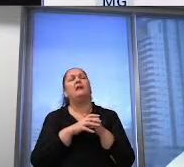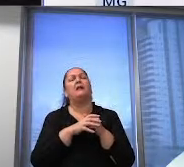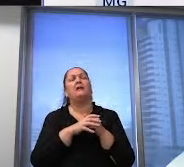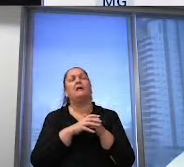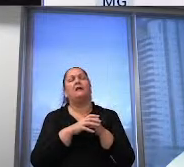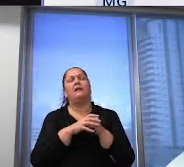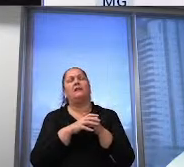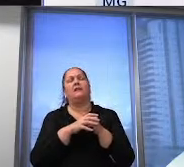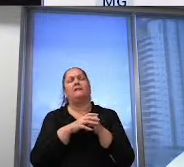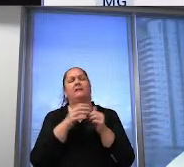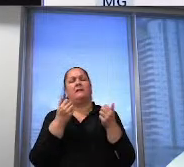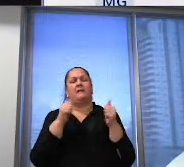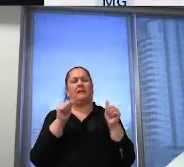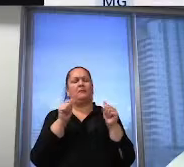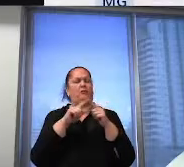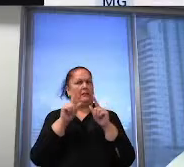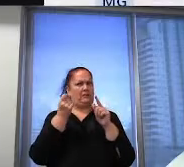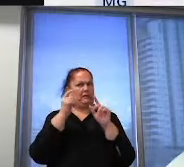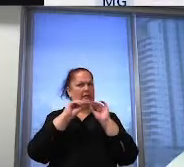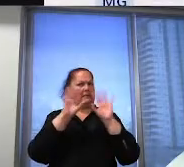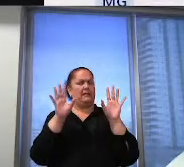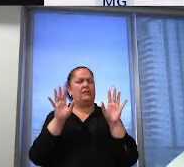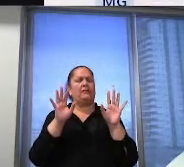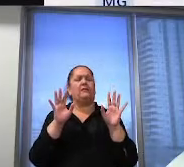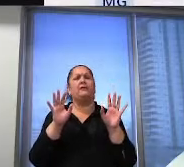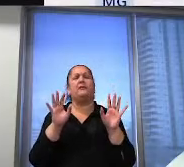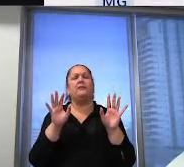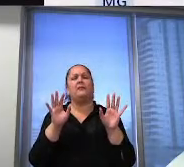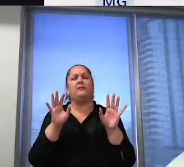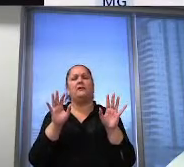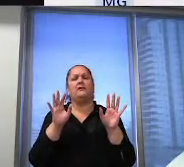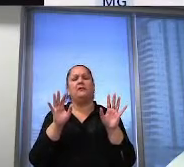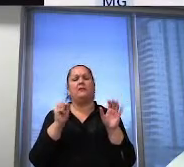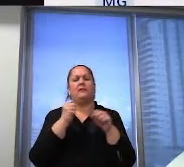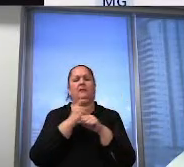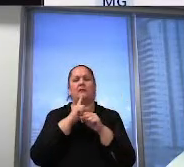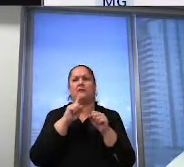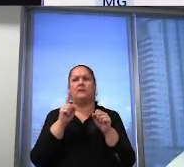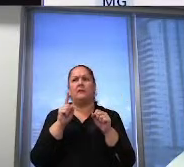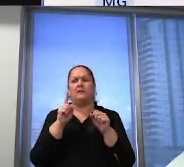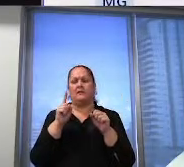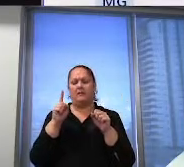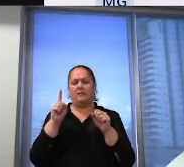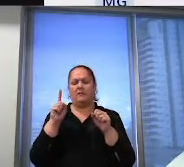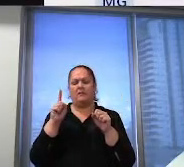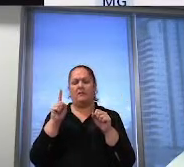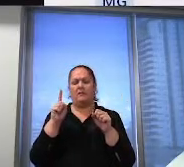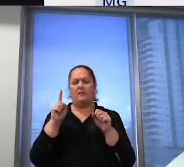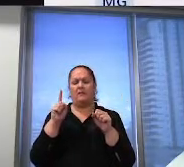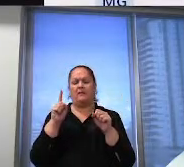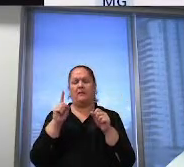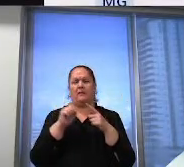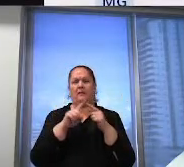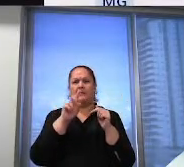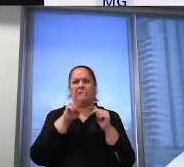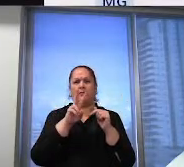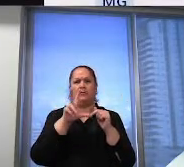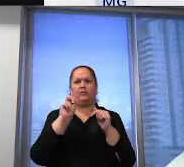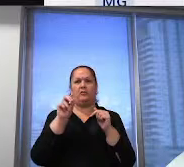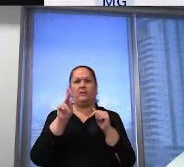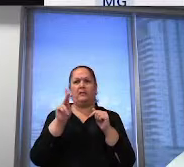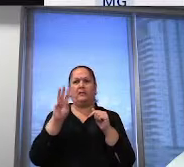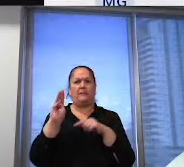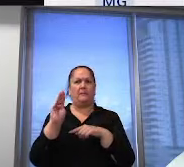Sorry, just trying for some clarity there on that one. I wasn't sure if that was the one that was directing us to do the